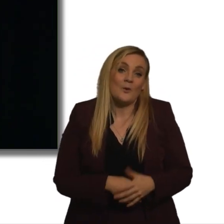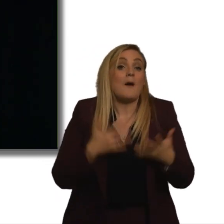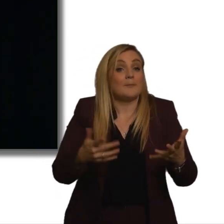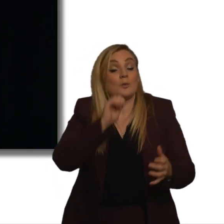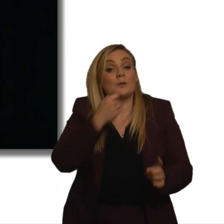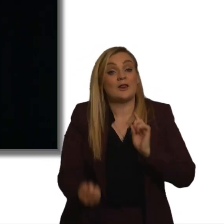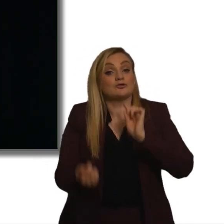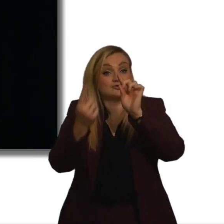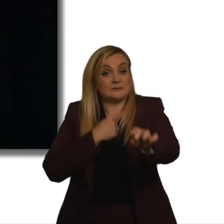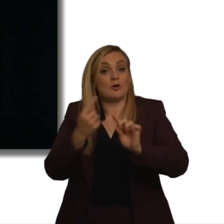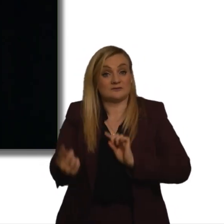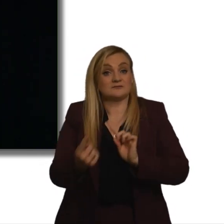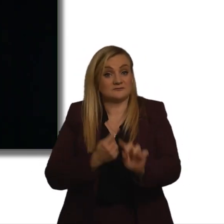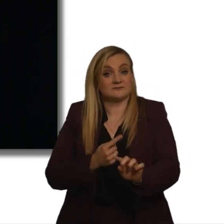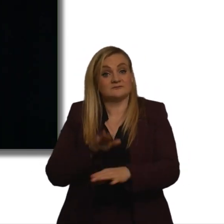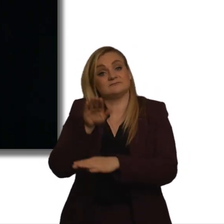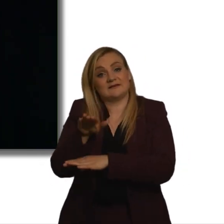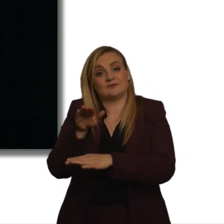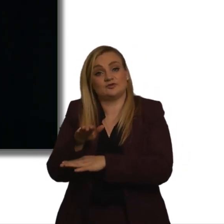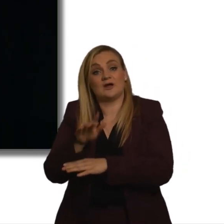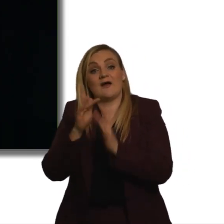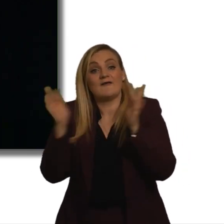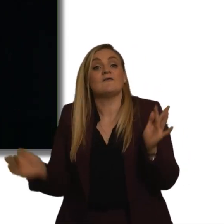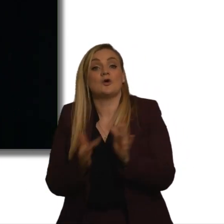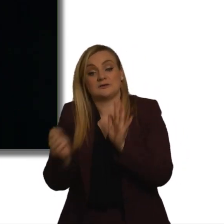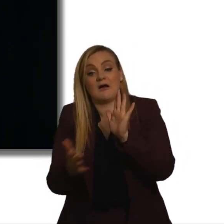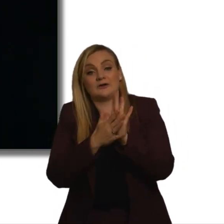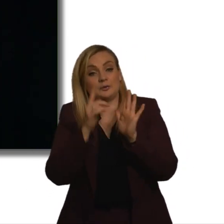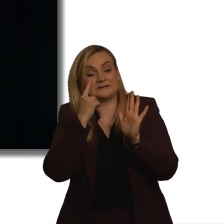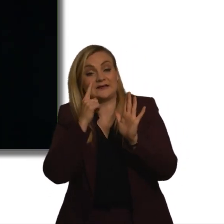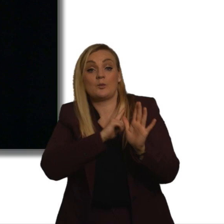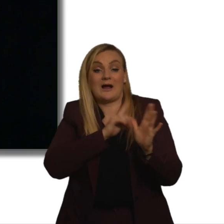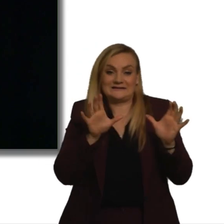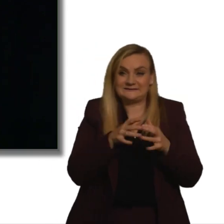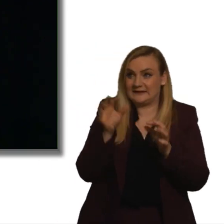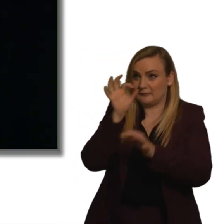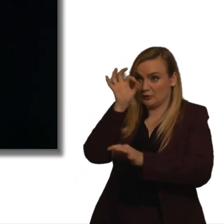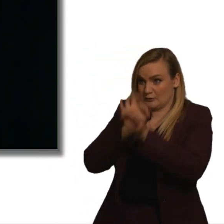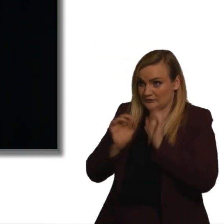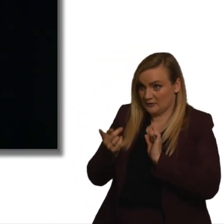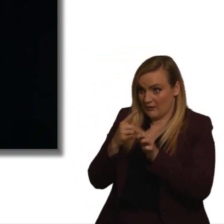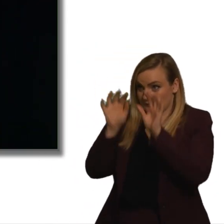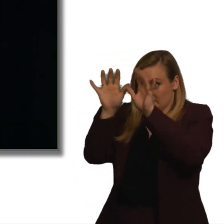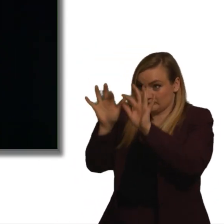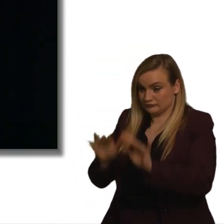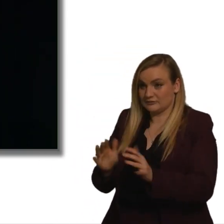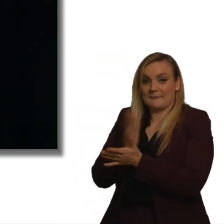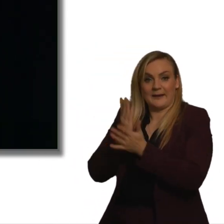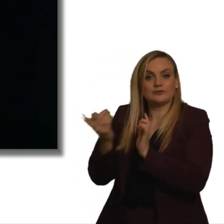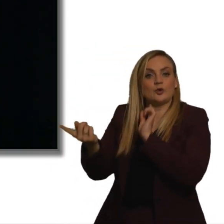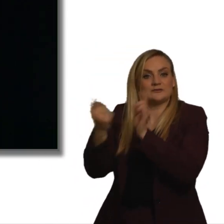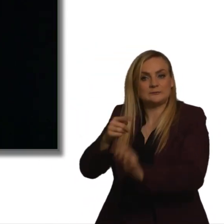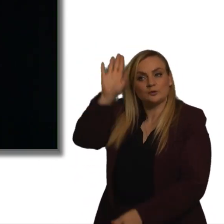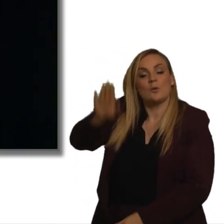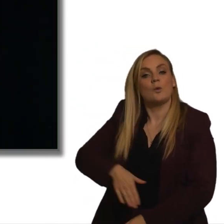a response, and that will be available online over the coming weeks, so the team will work through all of the questions and make sure they are responded